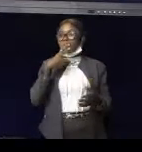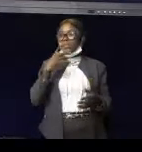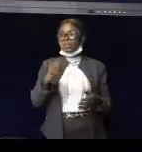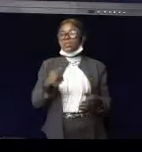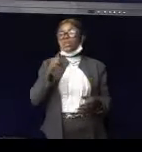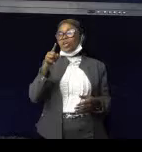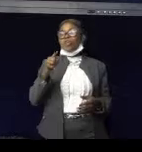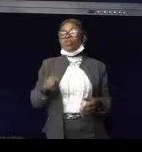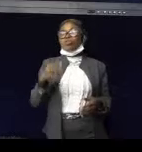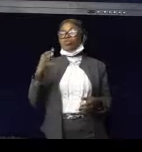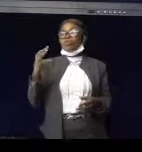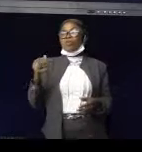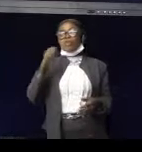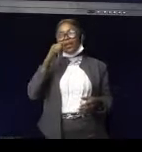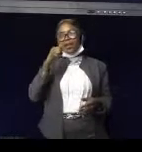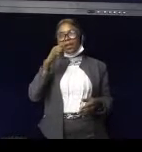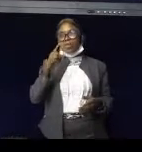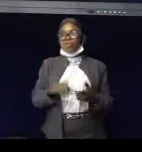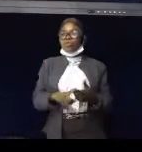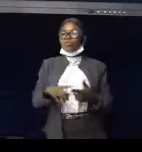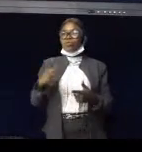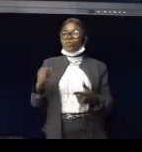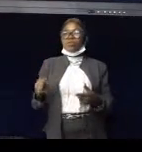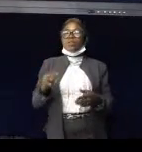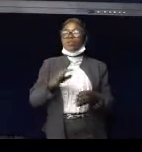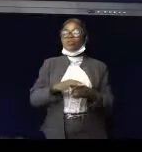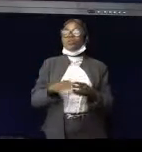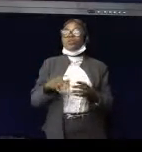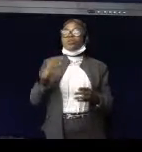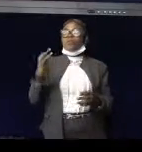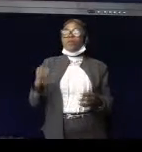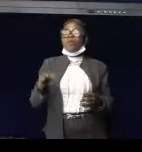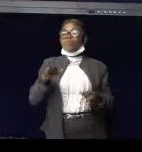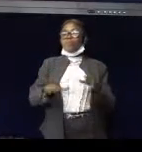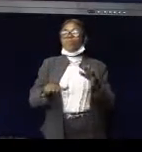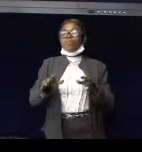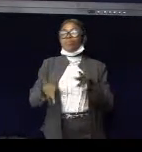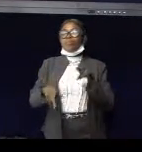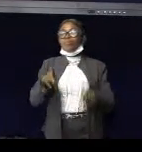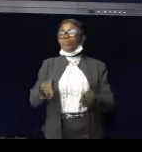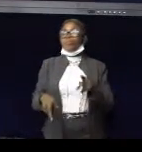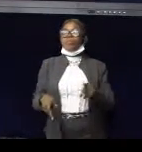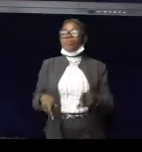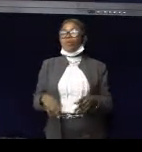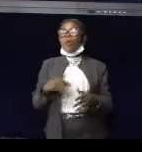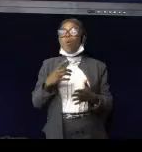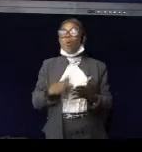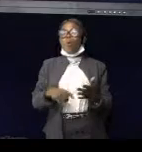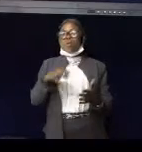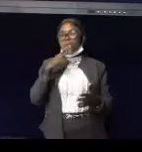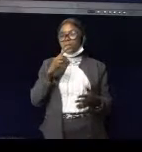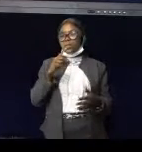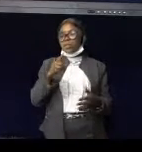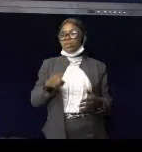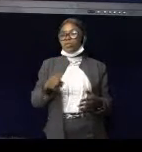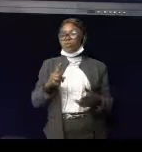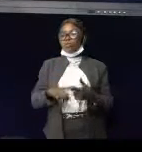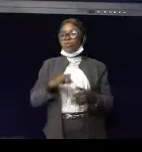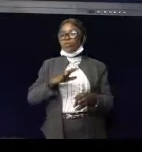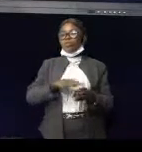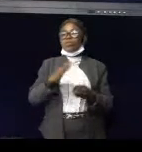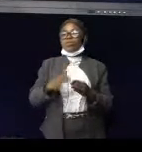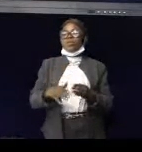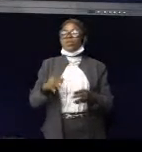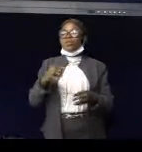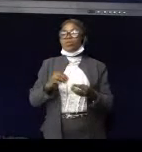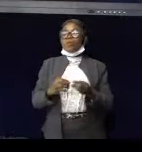is the ratio of the girls to the total number of people? What is the ratio of the girls to